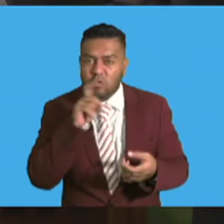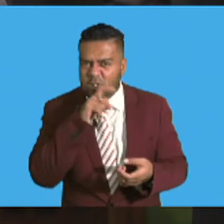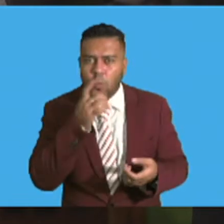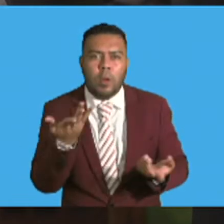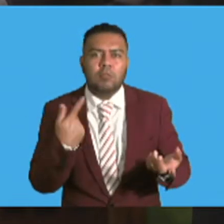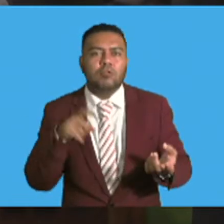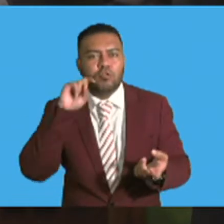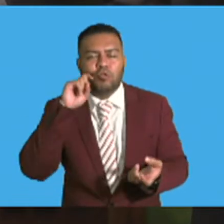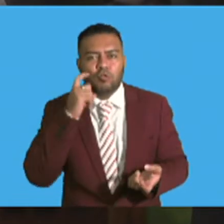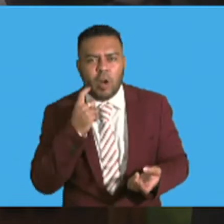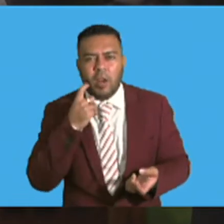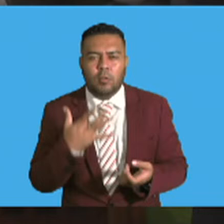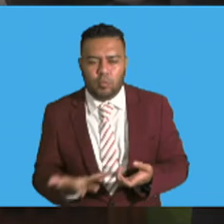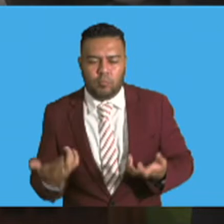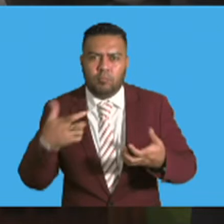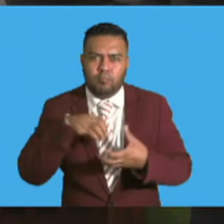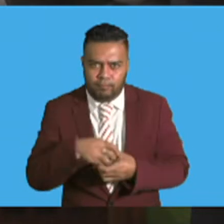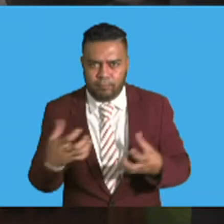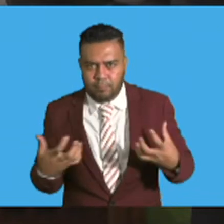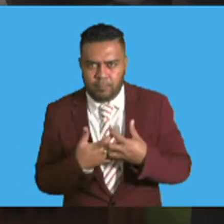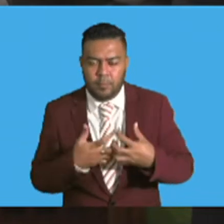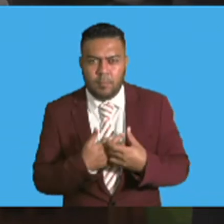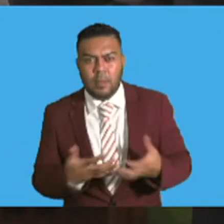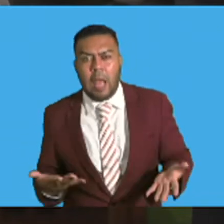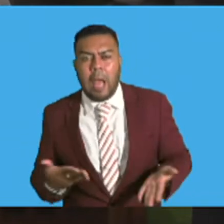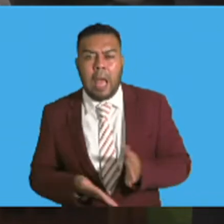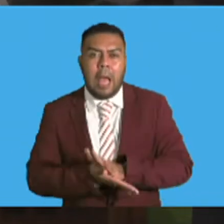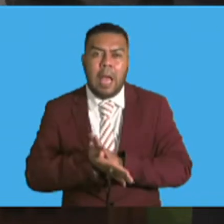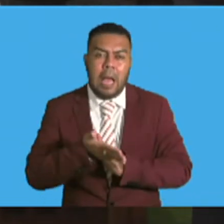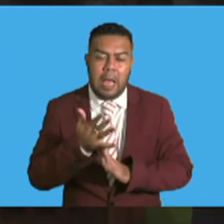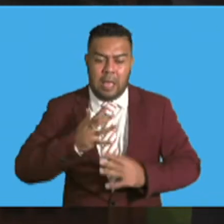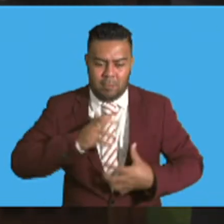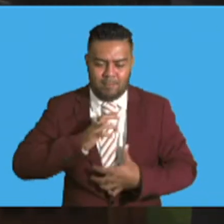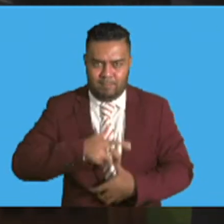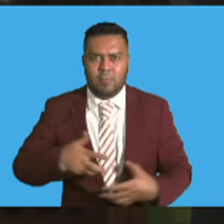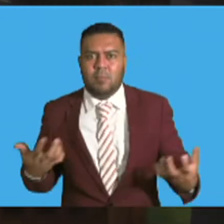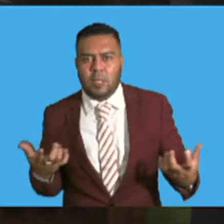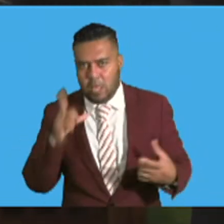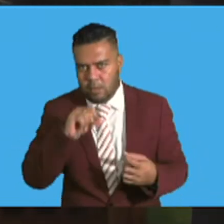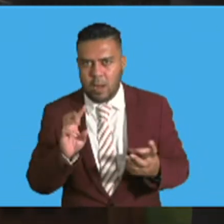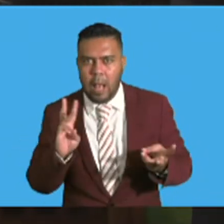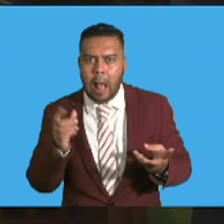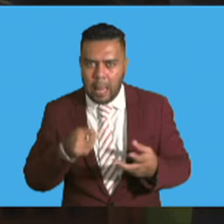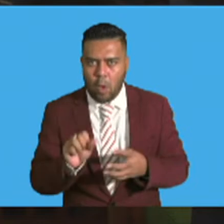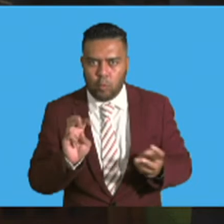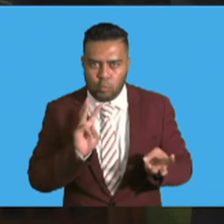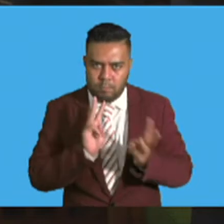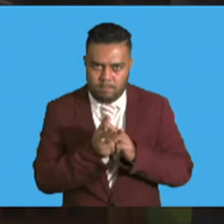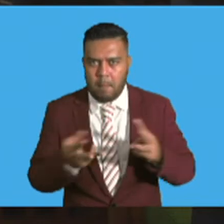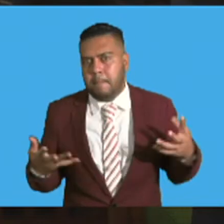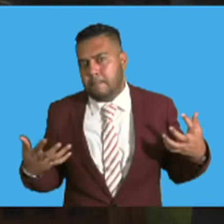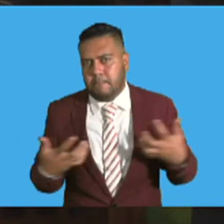conditions amongst these high-yielding poultry, which will allow them to be tolerant